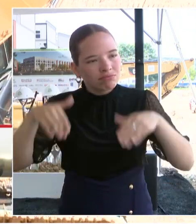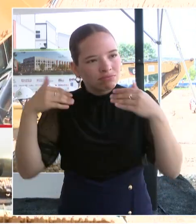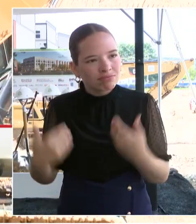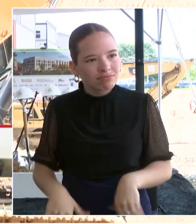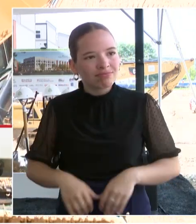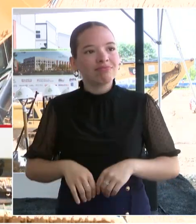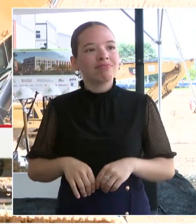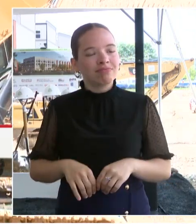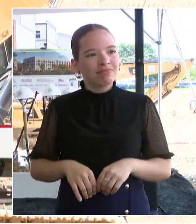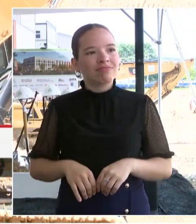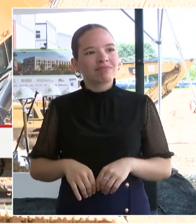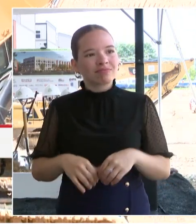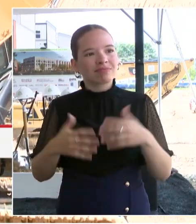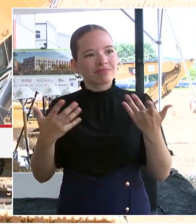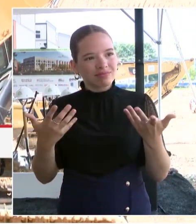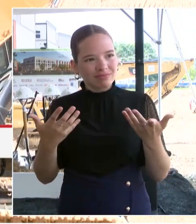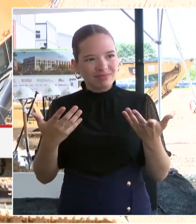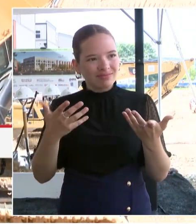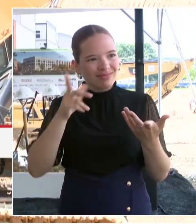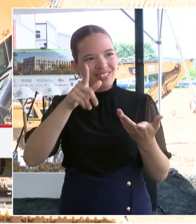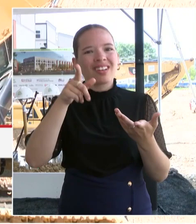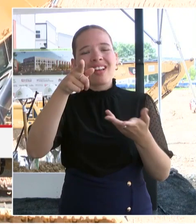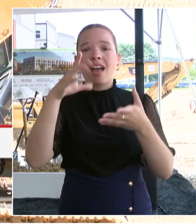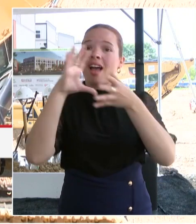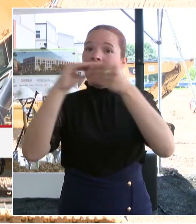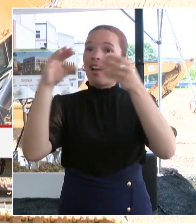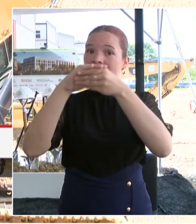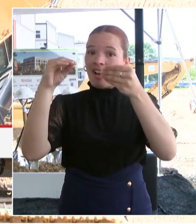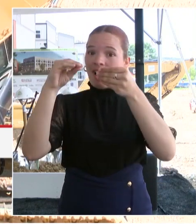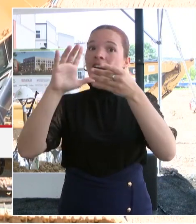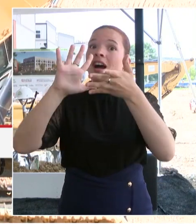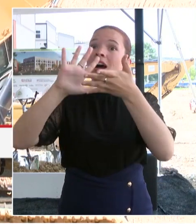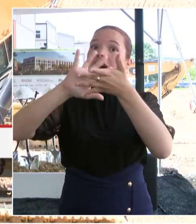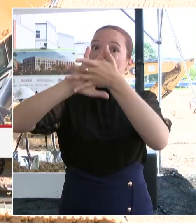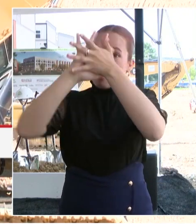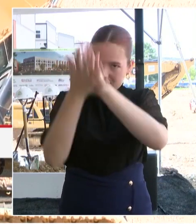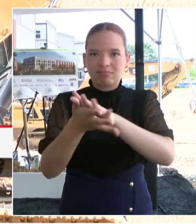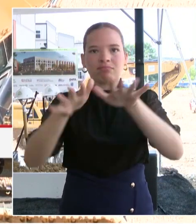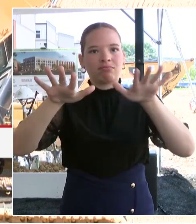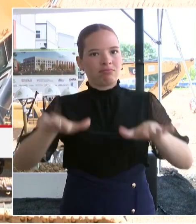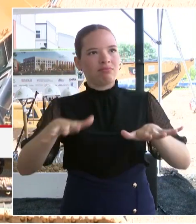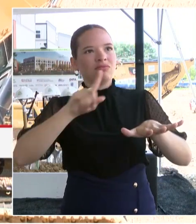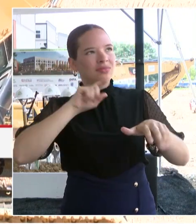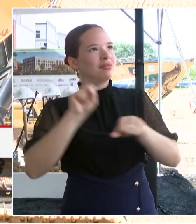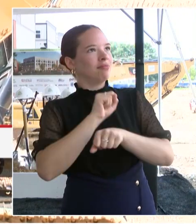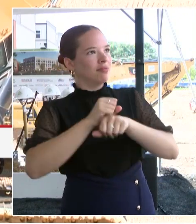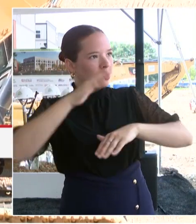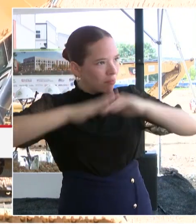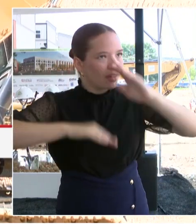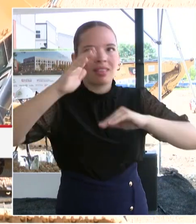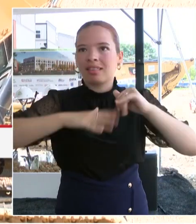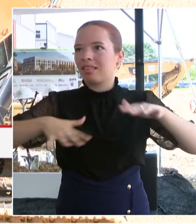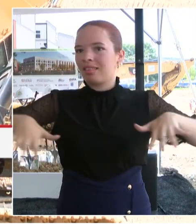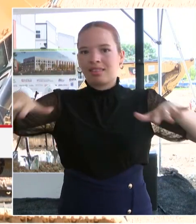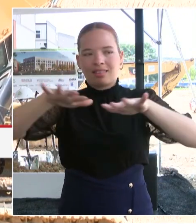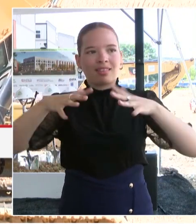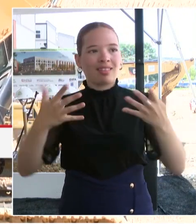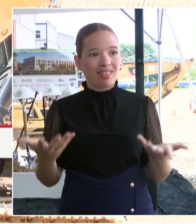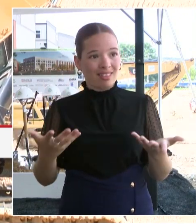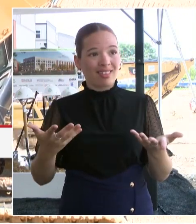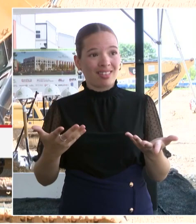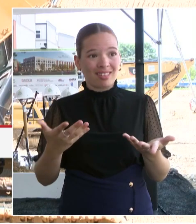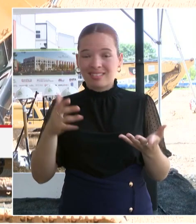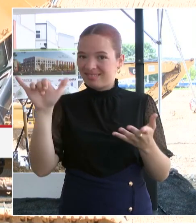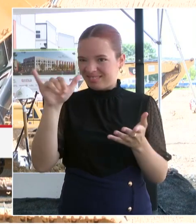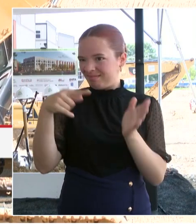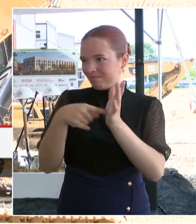put into action. The last time we were before you, we were talking about the mayor's homeownership strike force, and projects like this are moving that forward. And last but